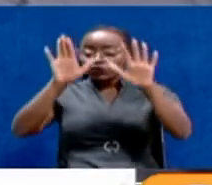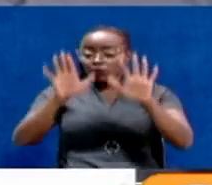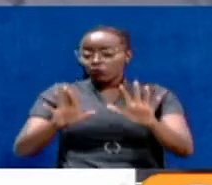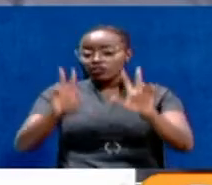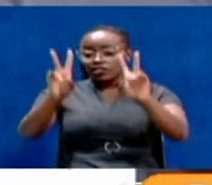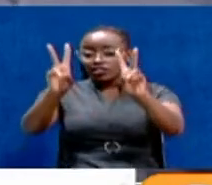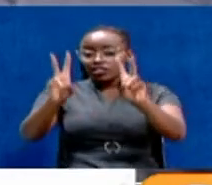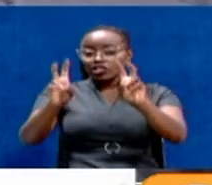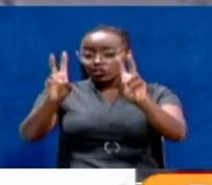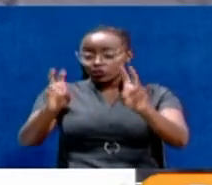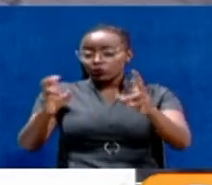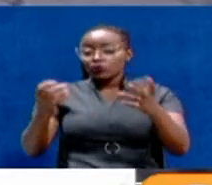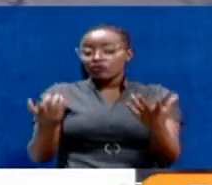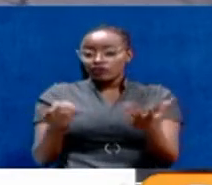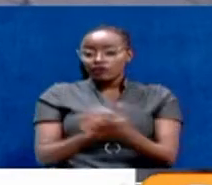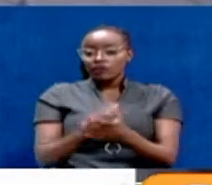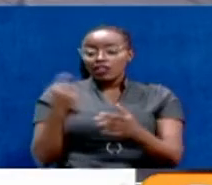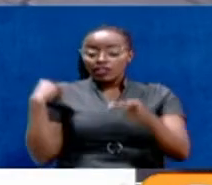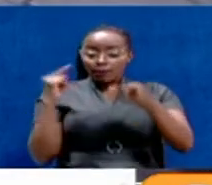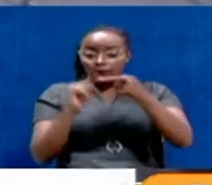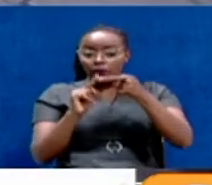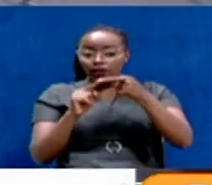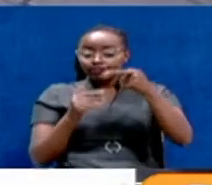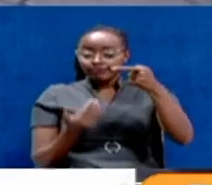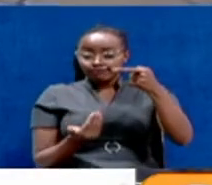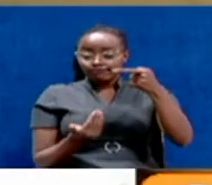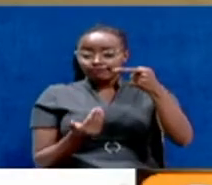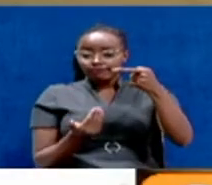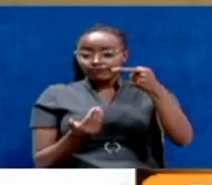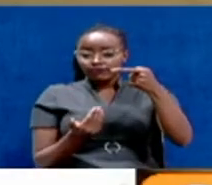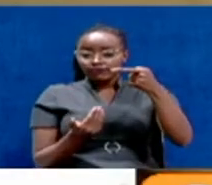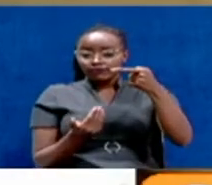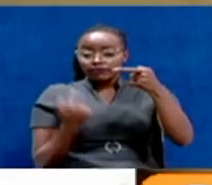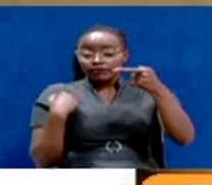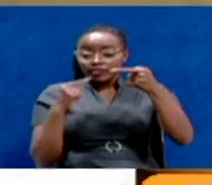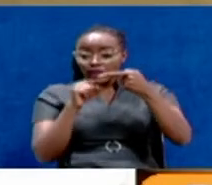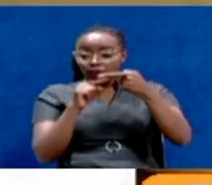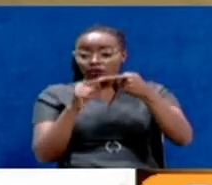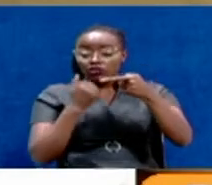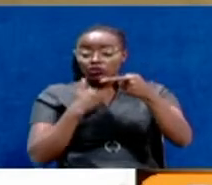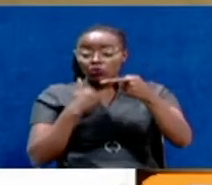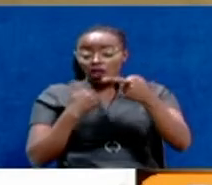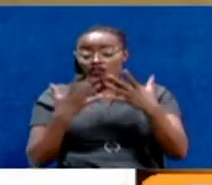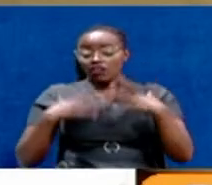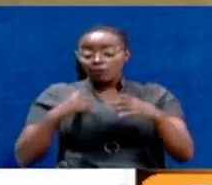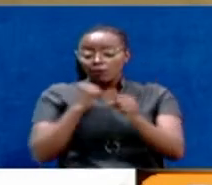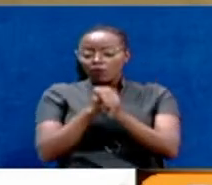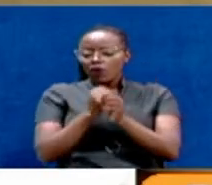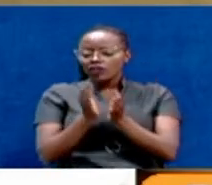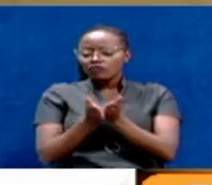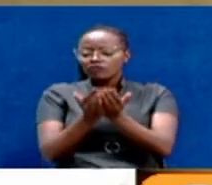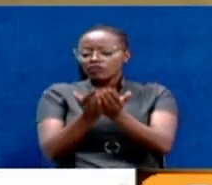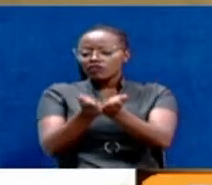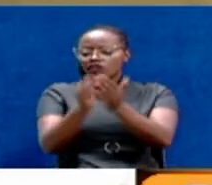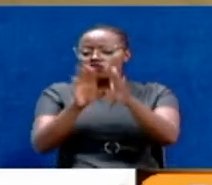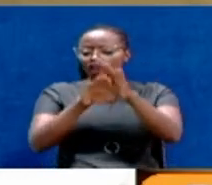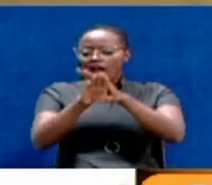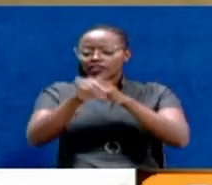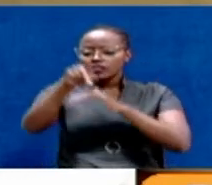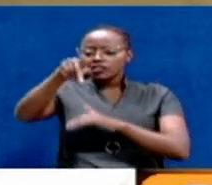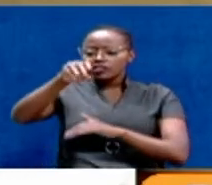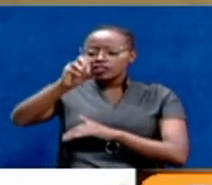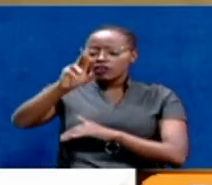subject. First of all, to have the seafarers gain access to the